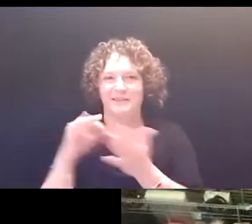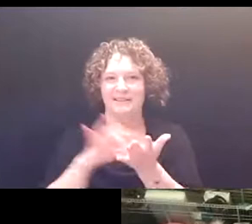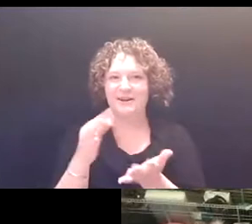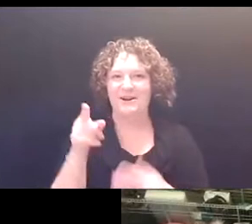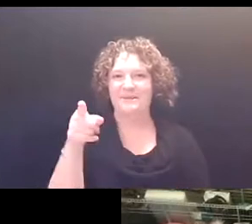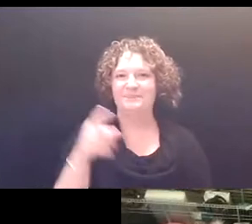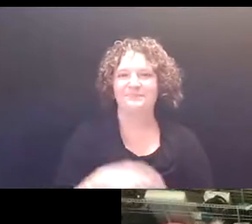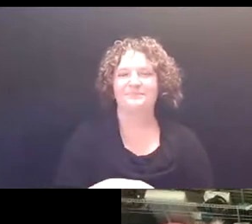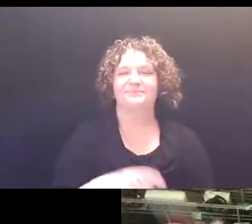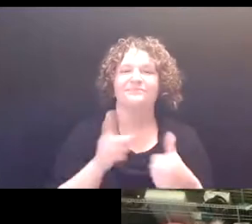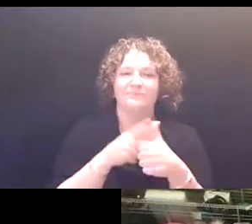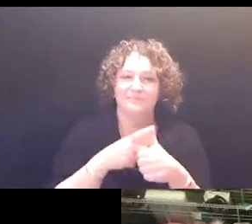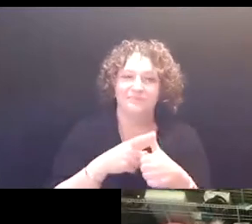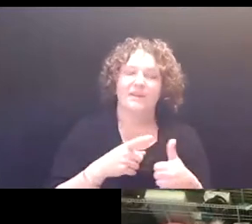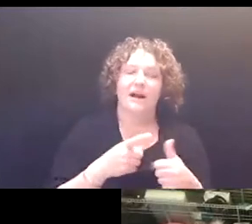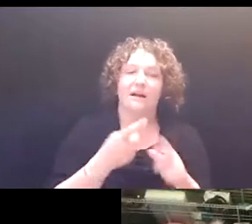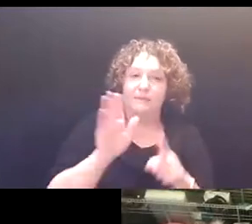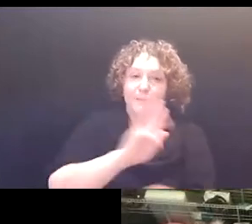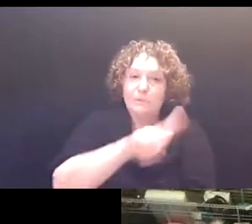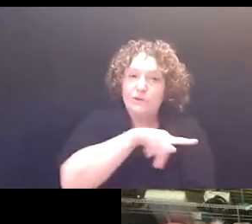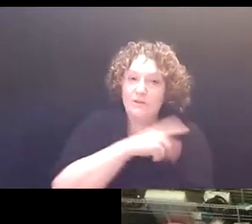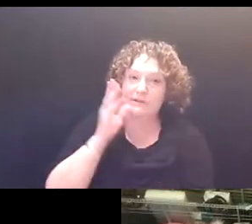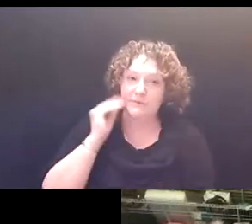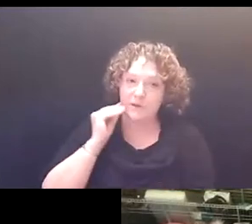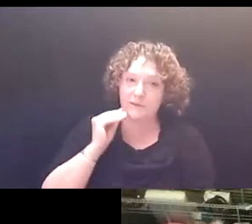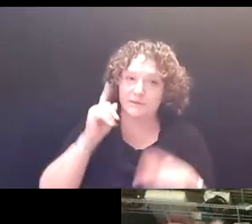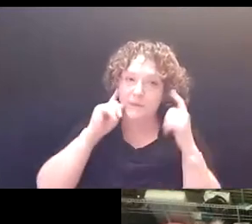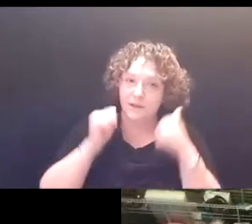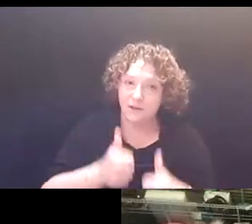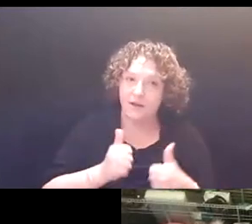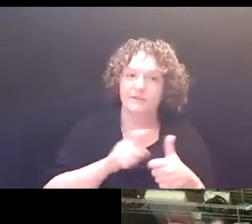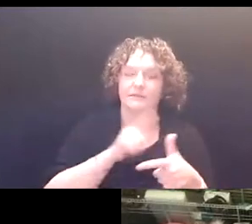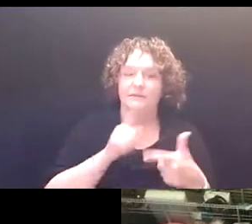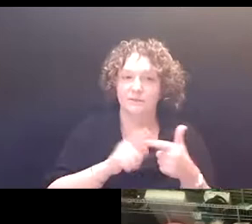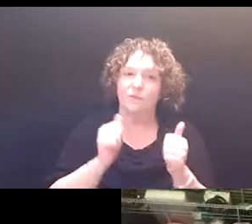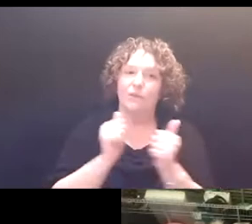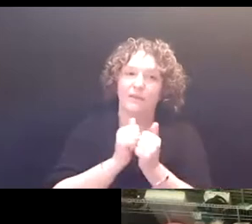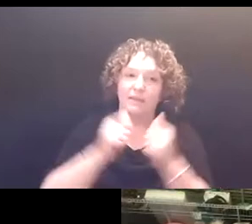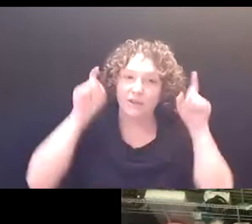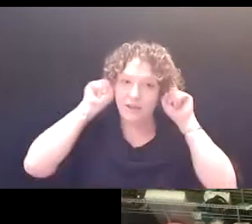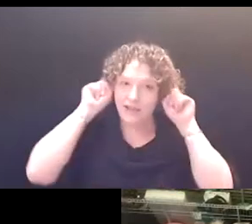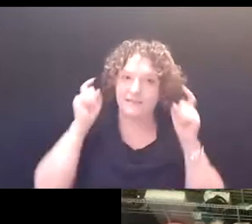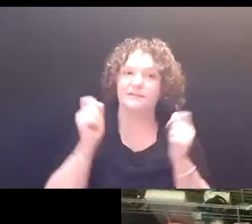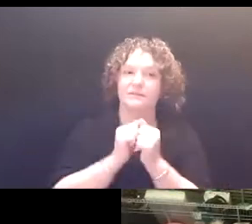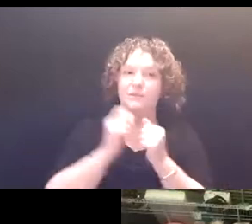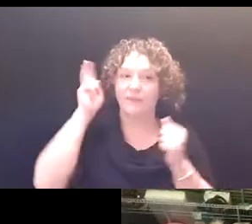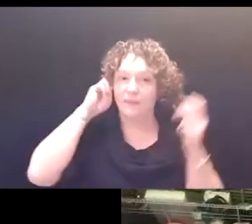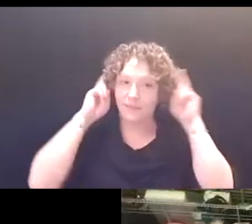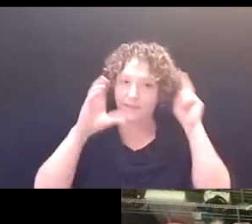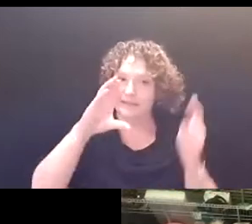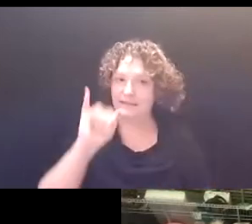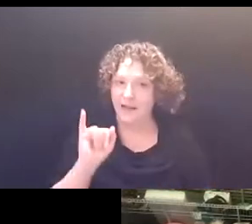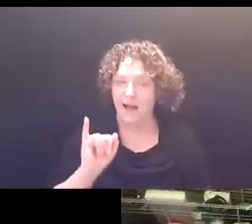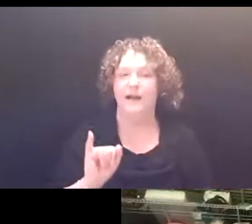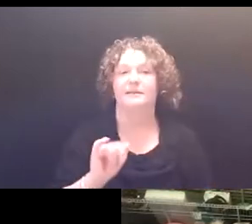perspectives. So there's a lot of responsibility for you, Sarah, but her personal experience with hearing loss